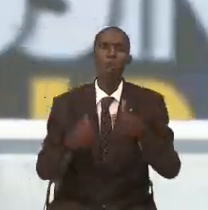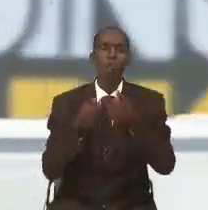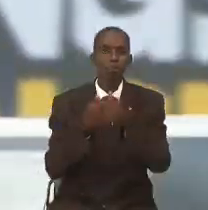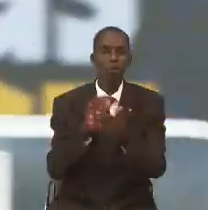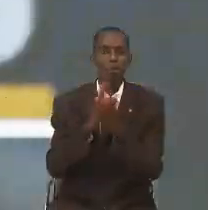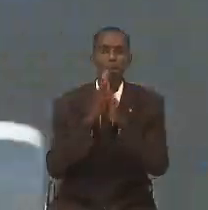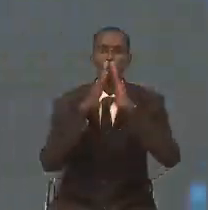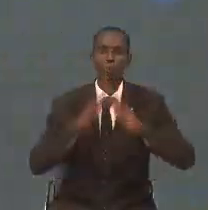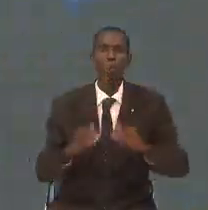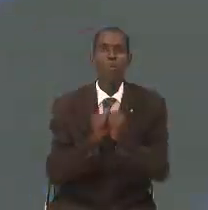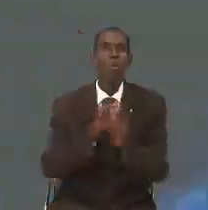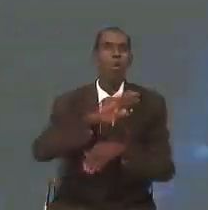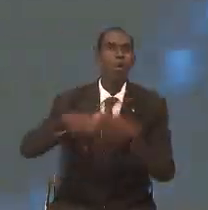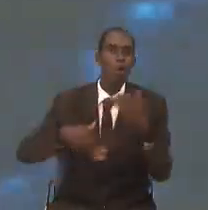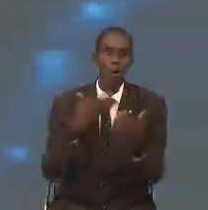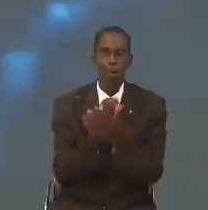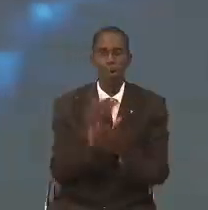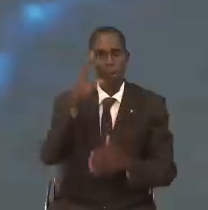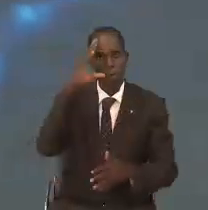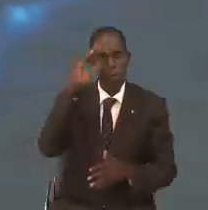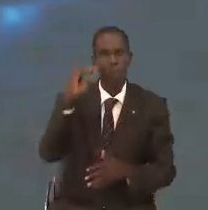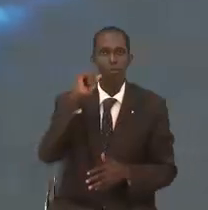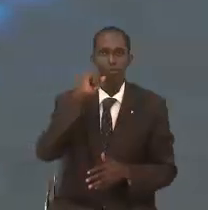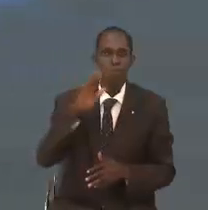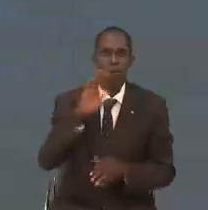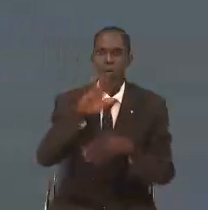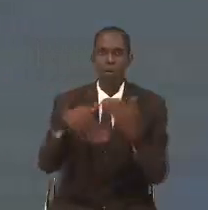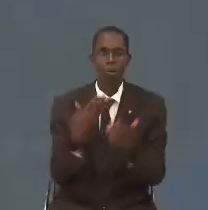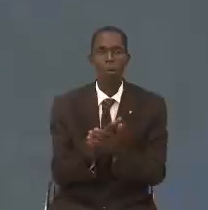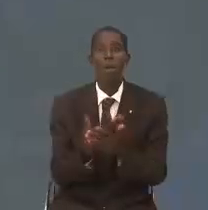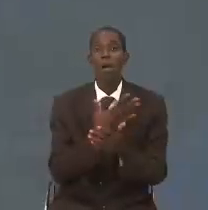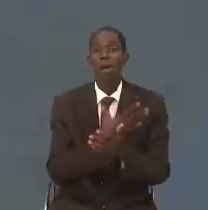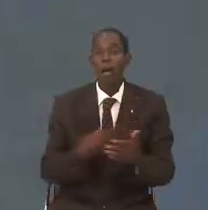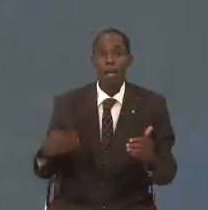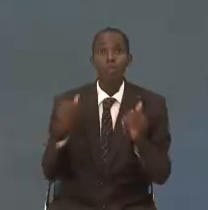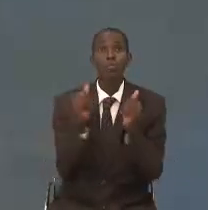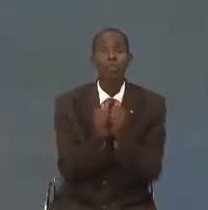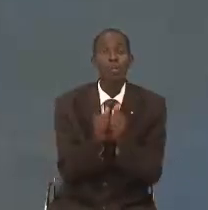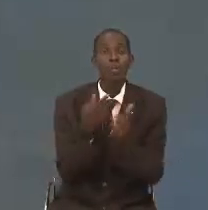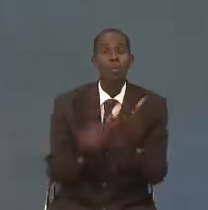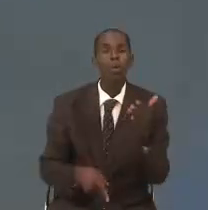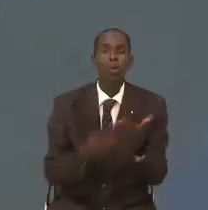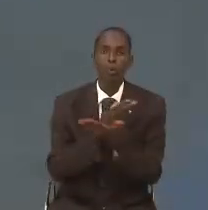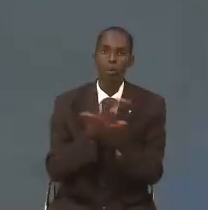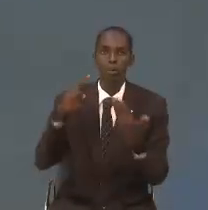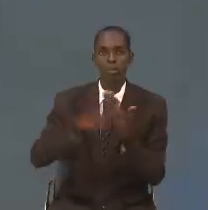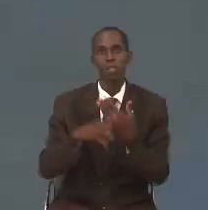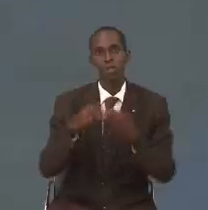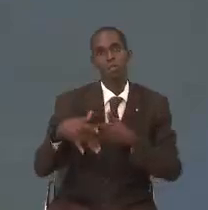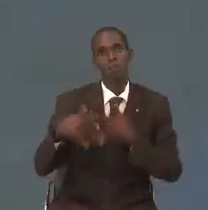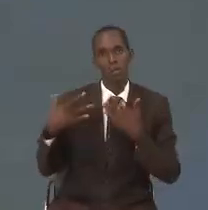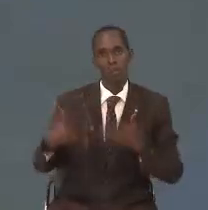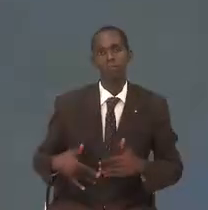men. And holiness. And holiness. Holiness of heart. Holiness